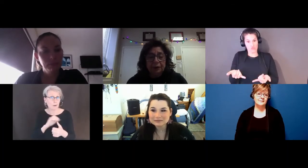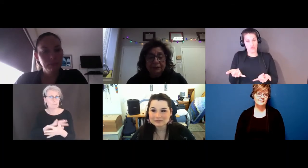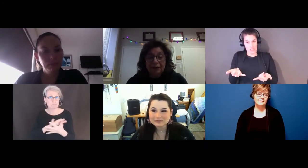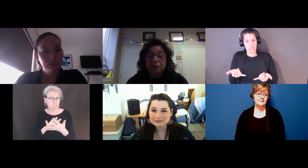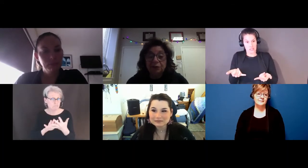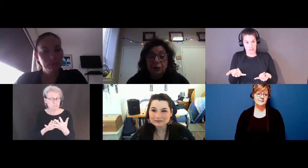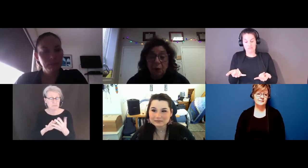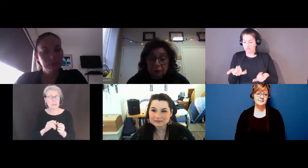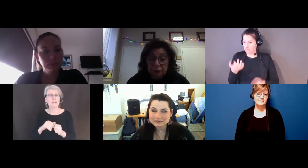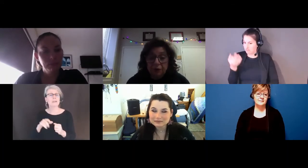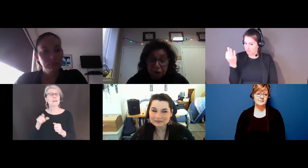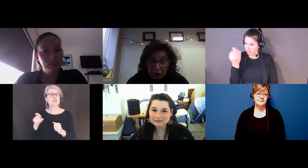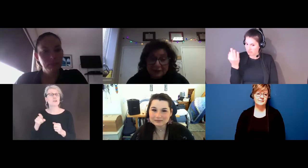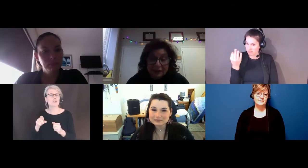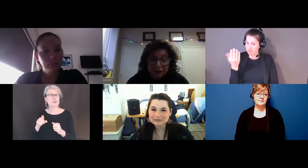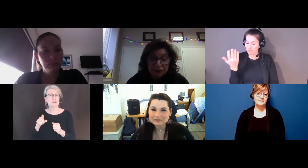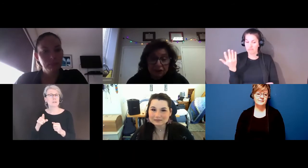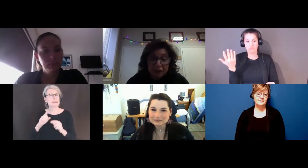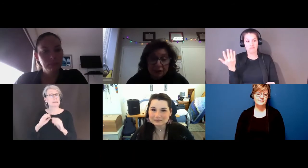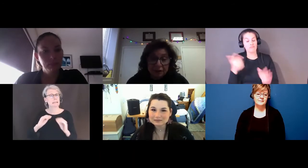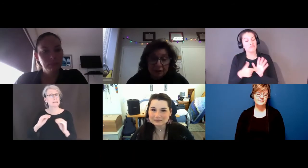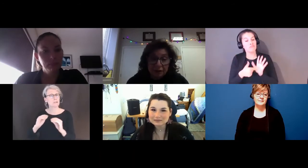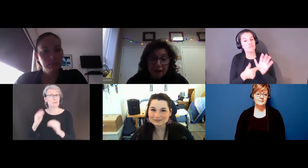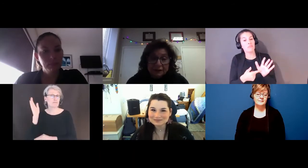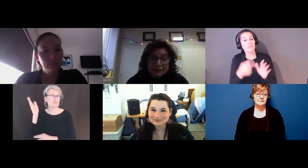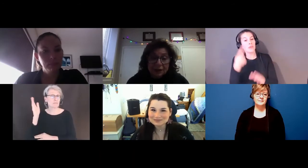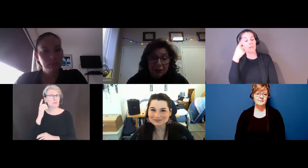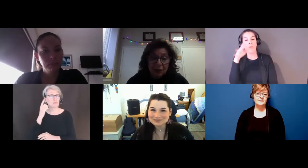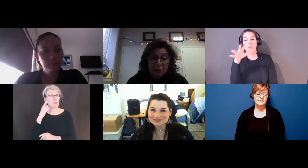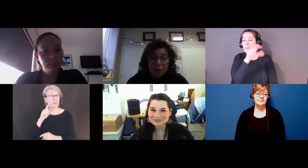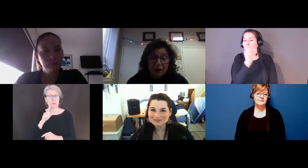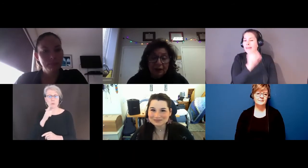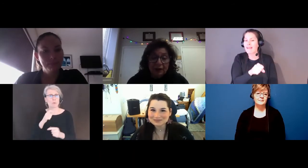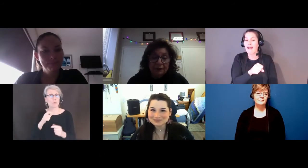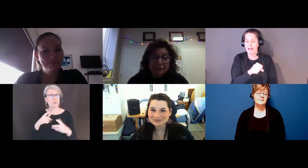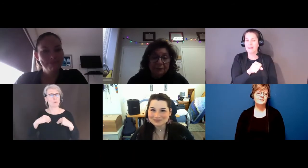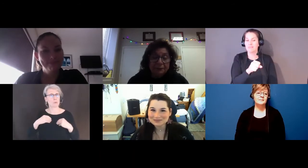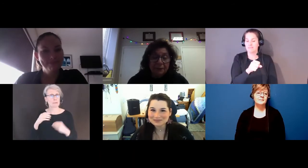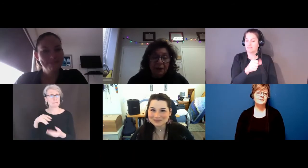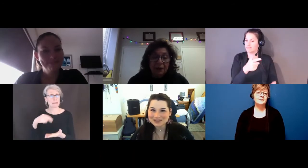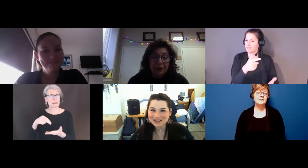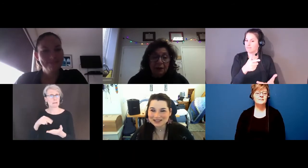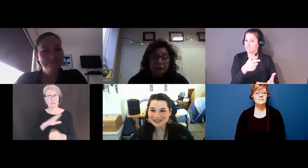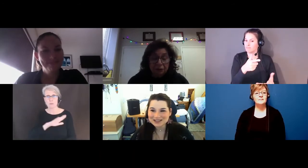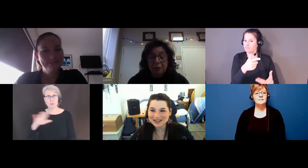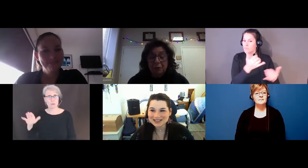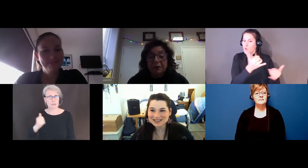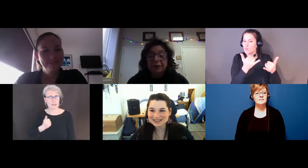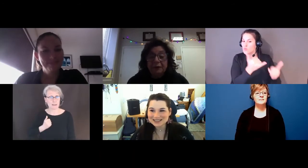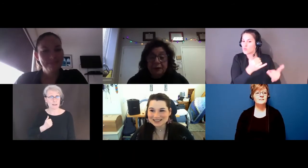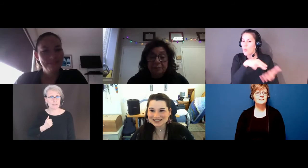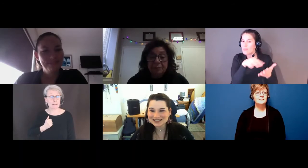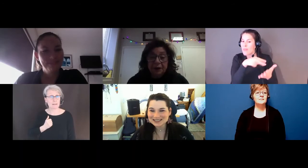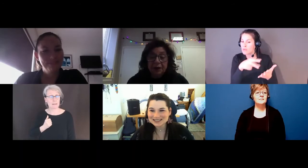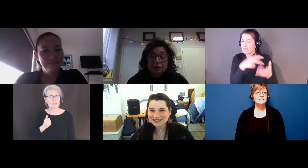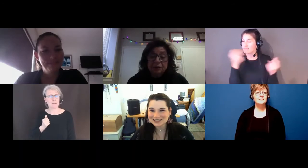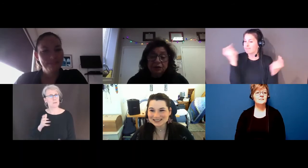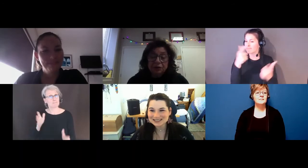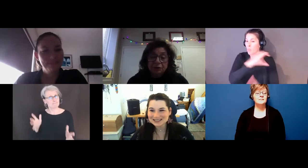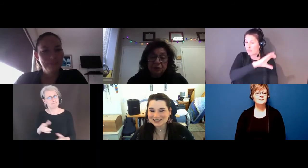for dance studio owners across the country. So to inspire